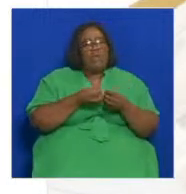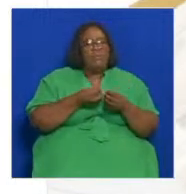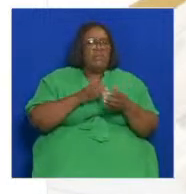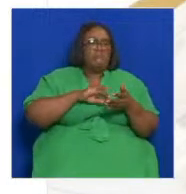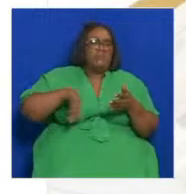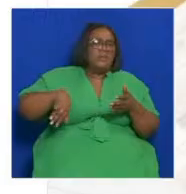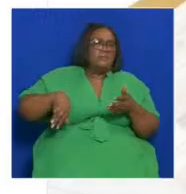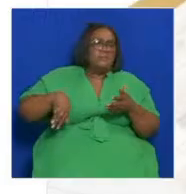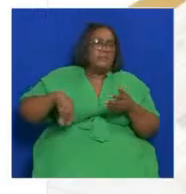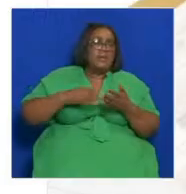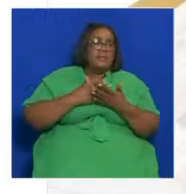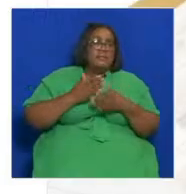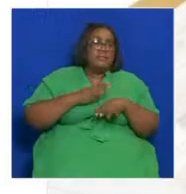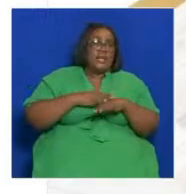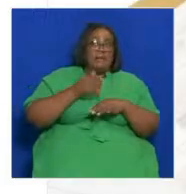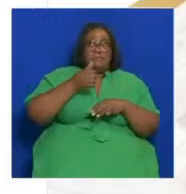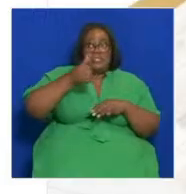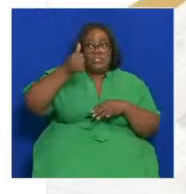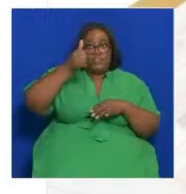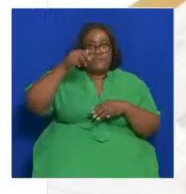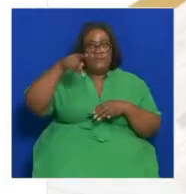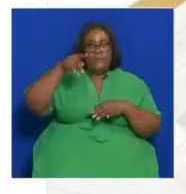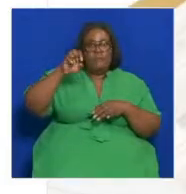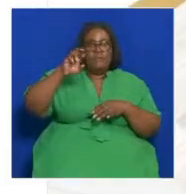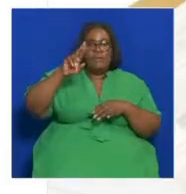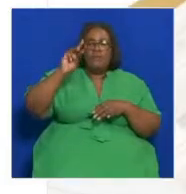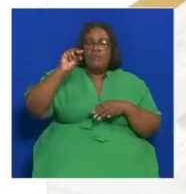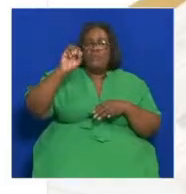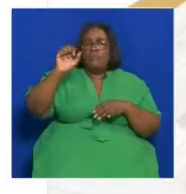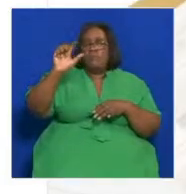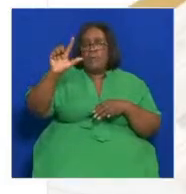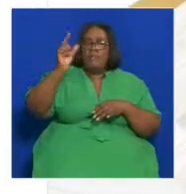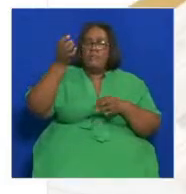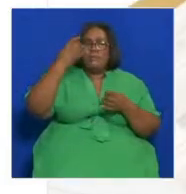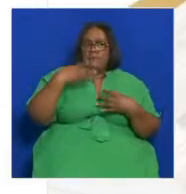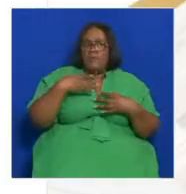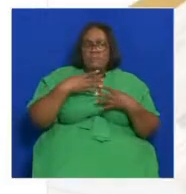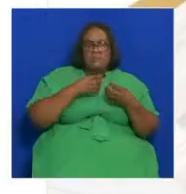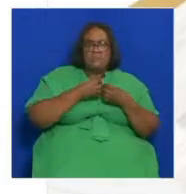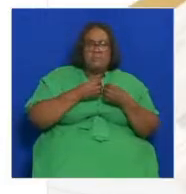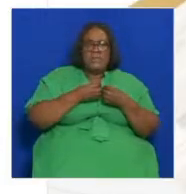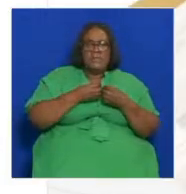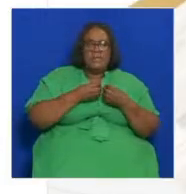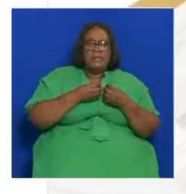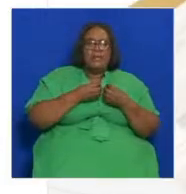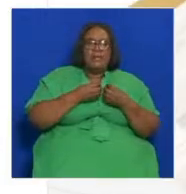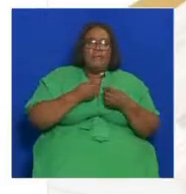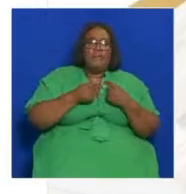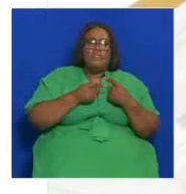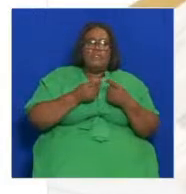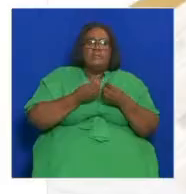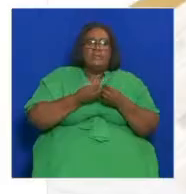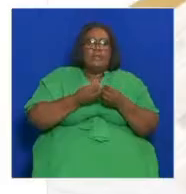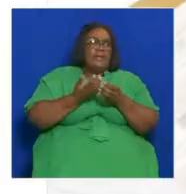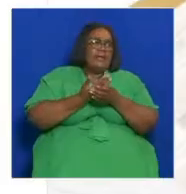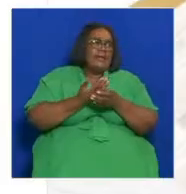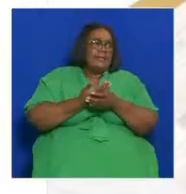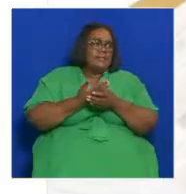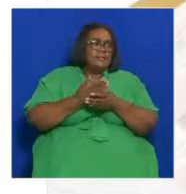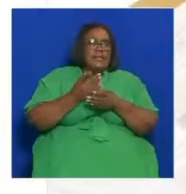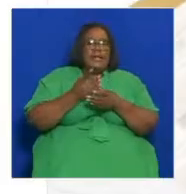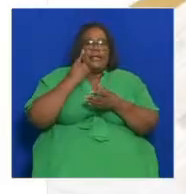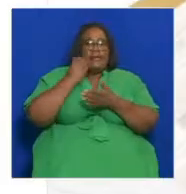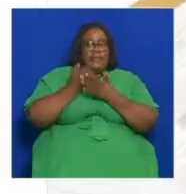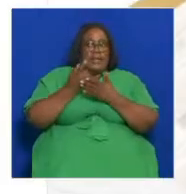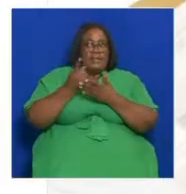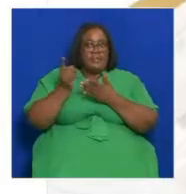would mention something to me in passing about a case and how good evidence he had obtained. I think there were